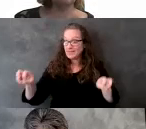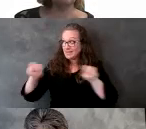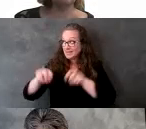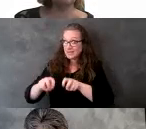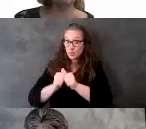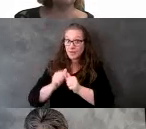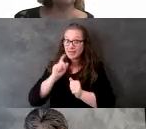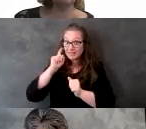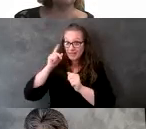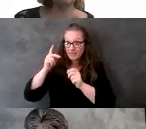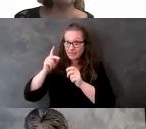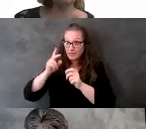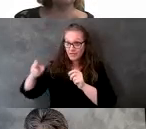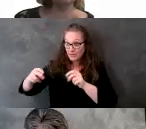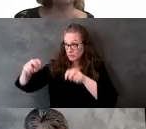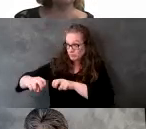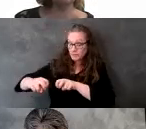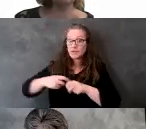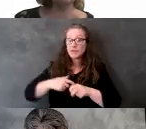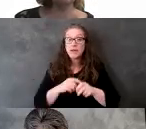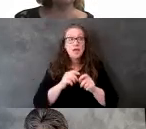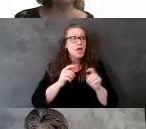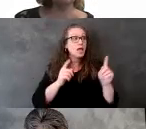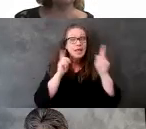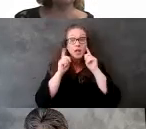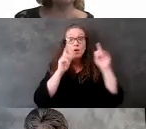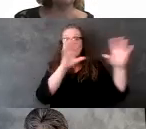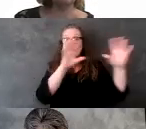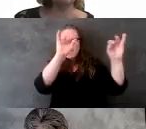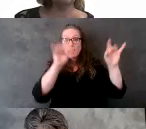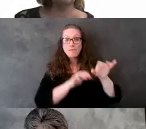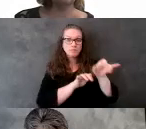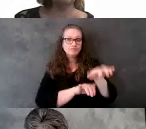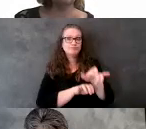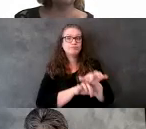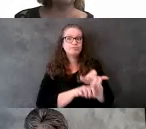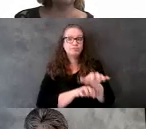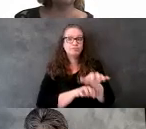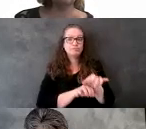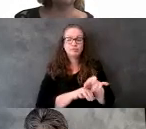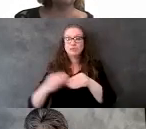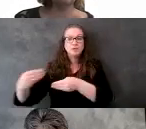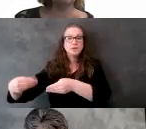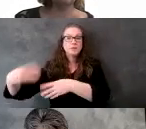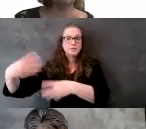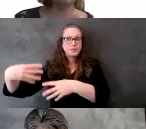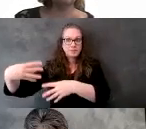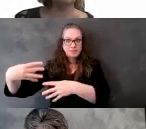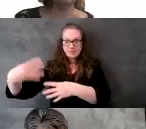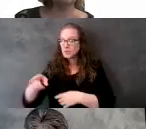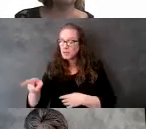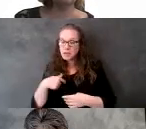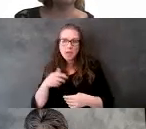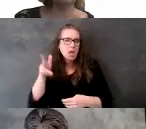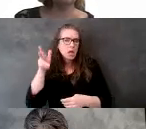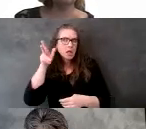types all of the conversation that's going on in the room or in the meeting, so that the person can augment their hearing with